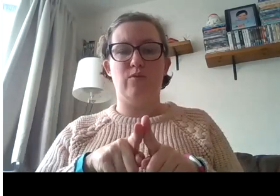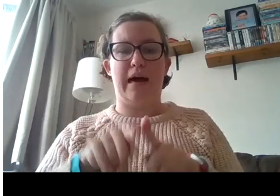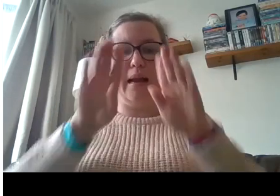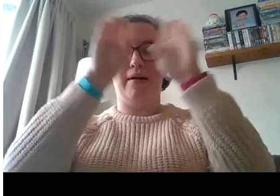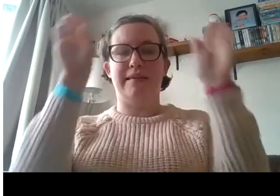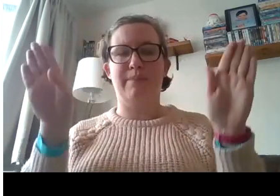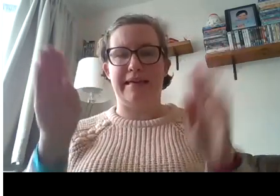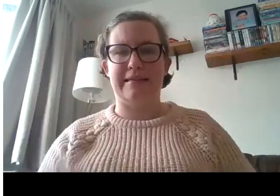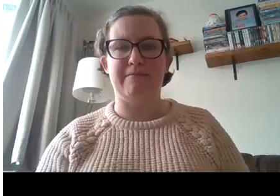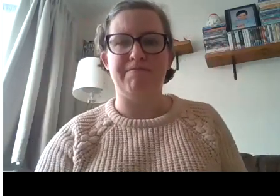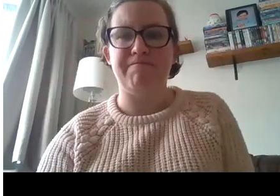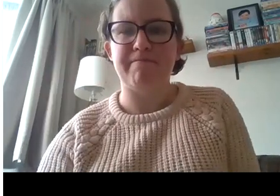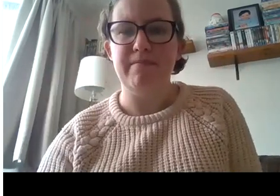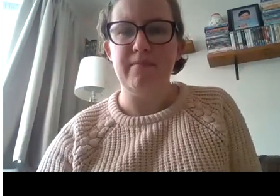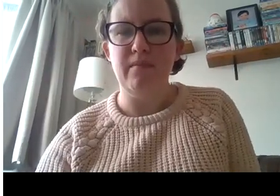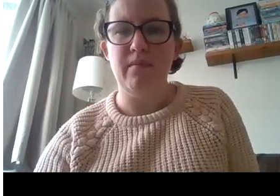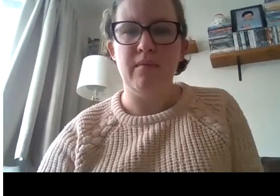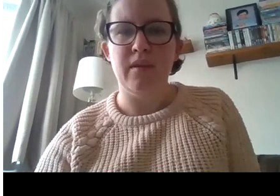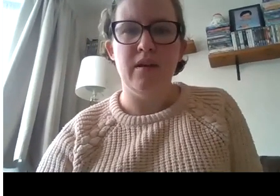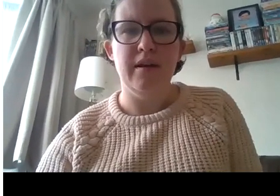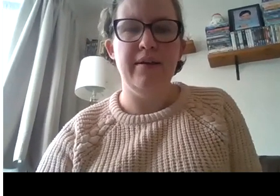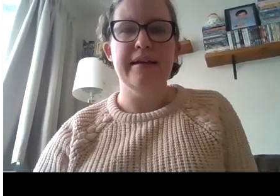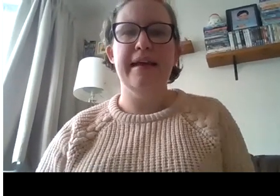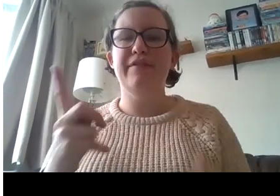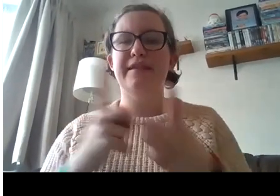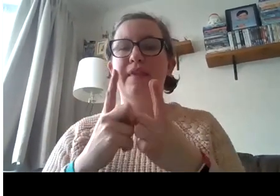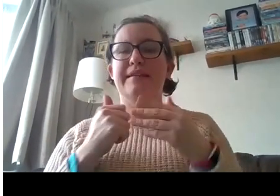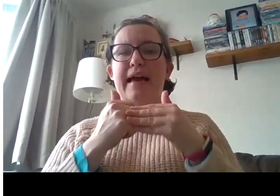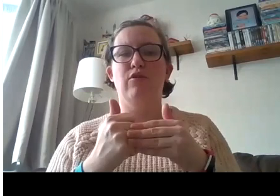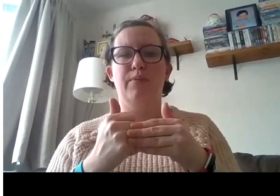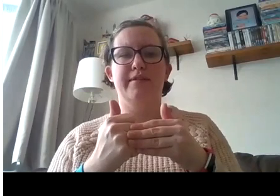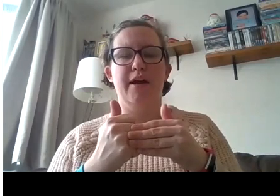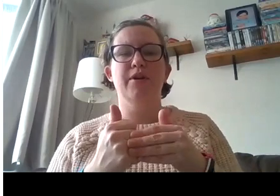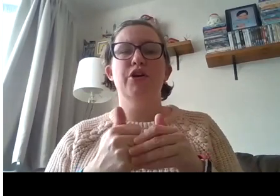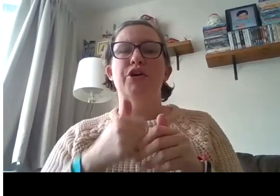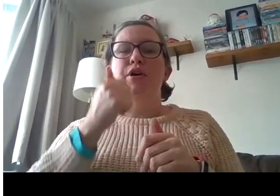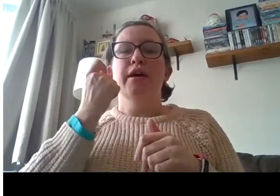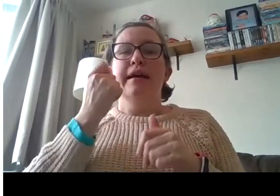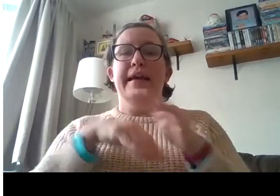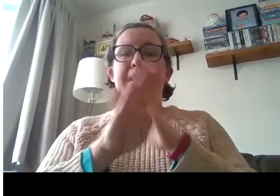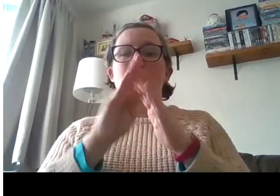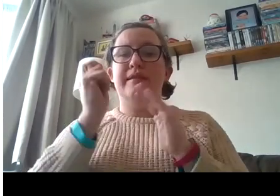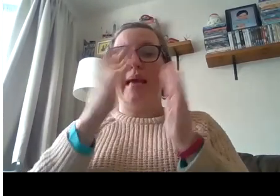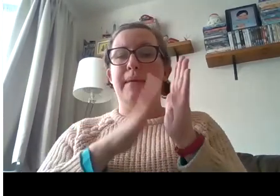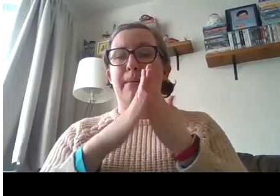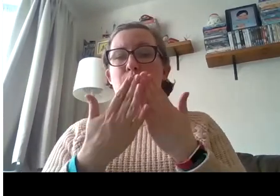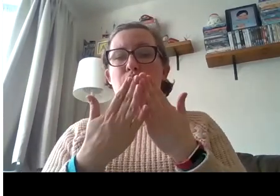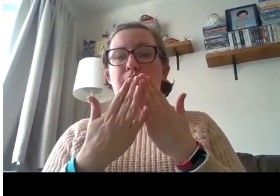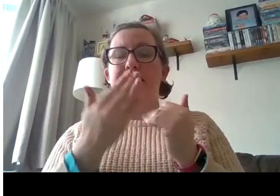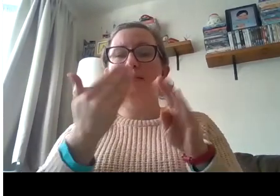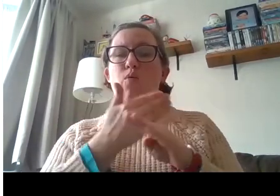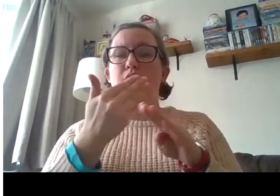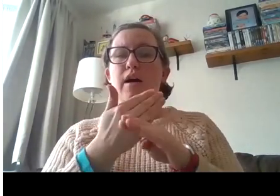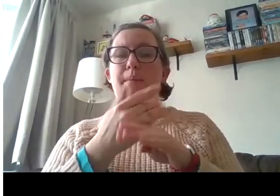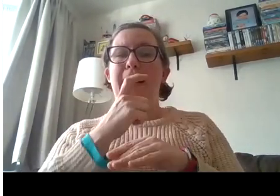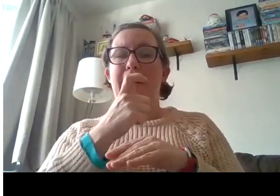comprehension as well about space. Okay, here are some things to help you. So in your 10-minute book,